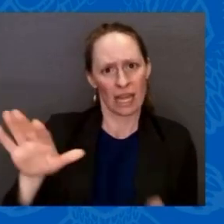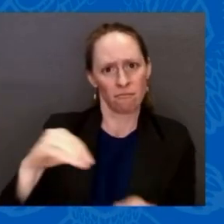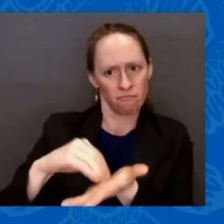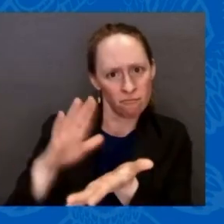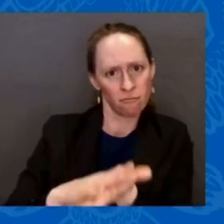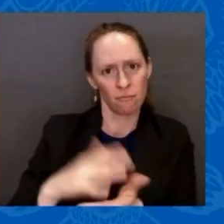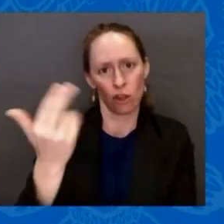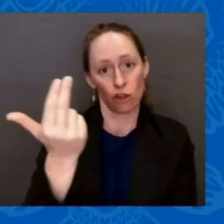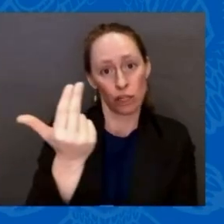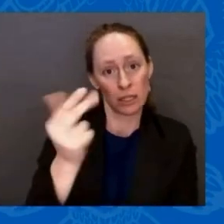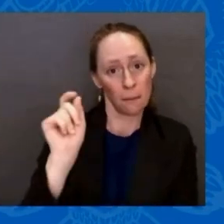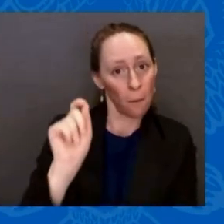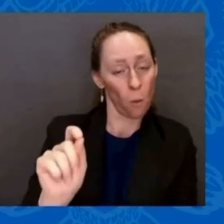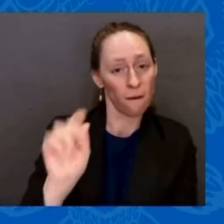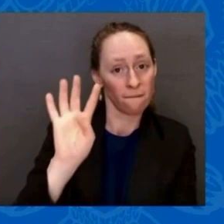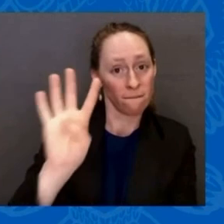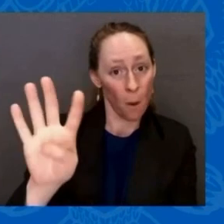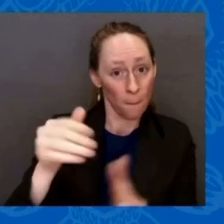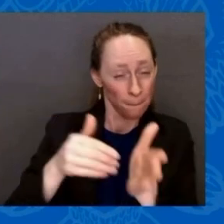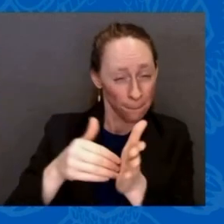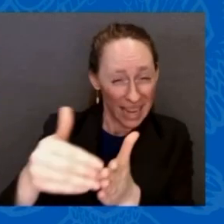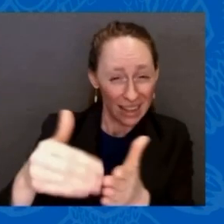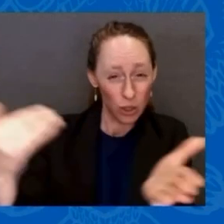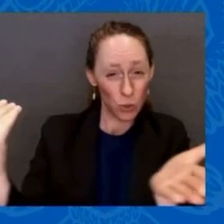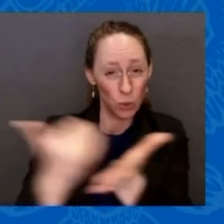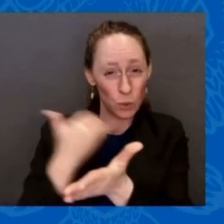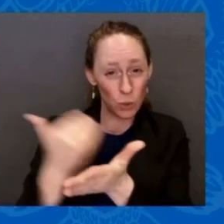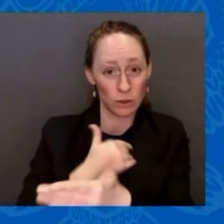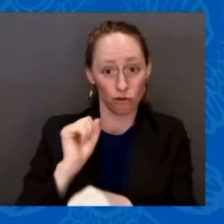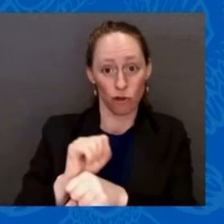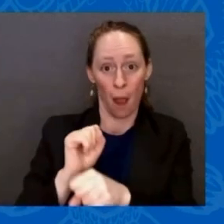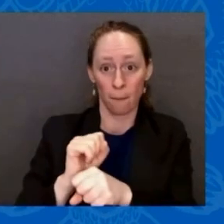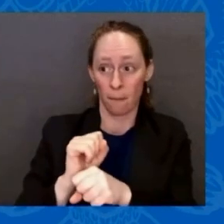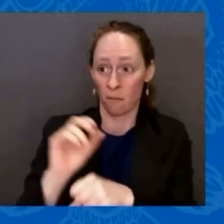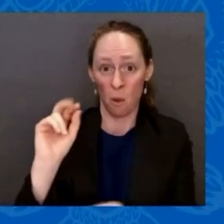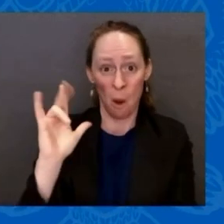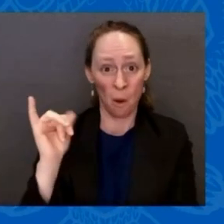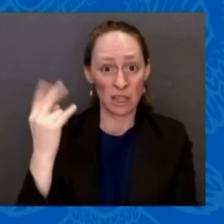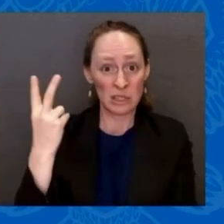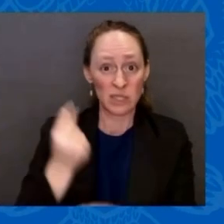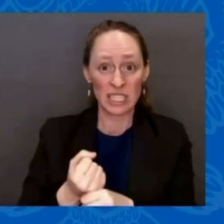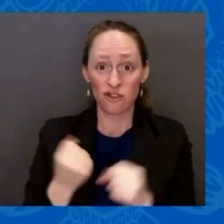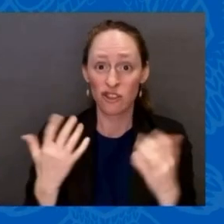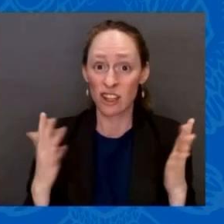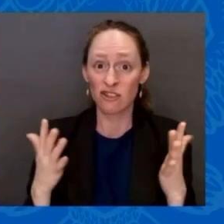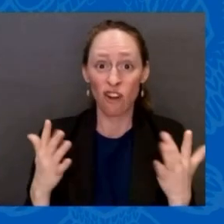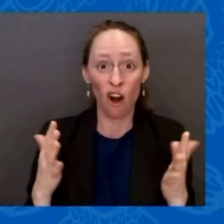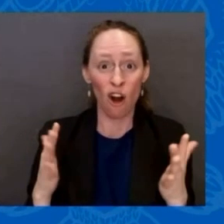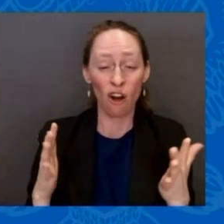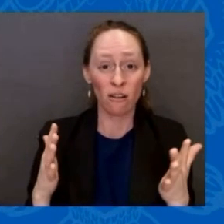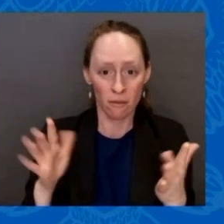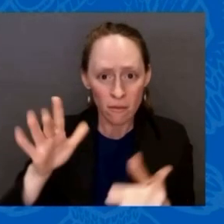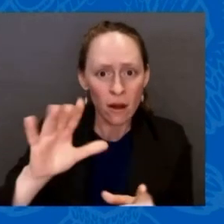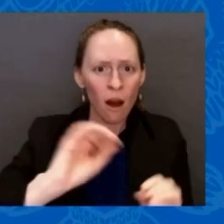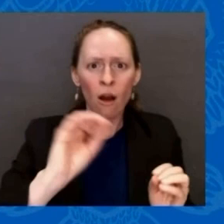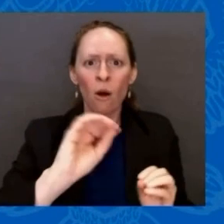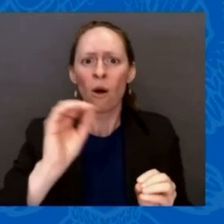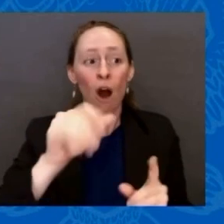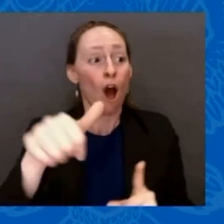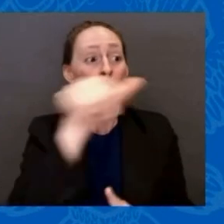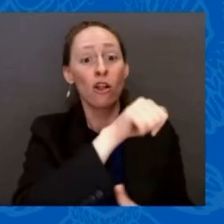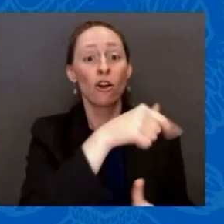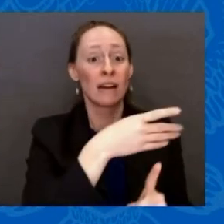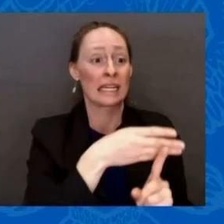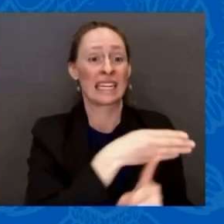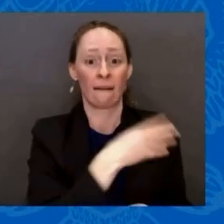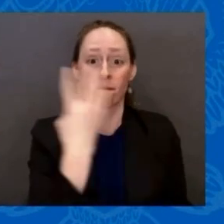any president has ever made in four, in two. And folks, it's no accident.